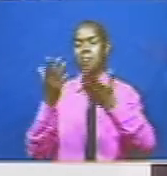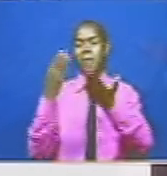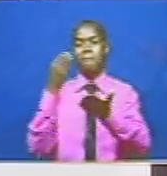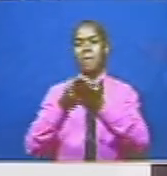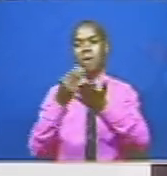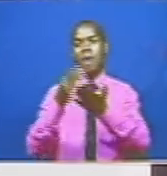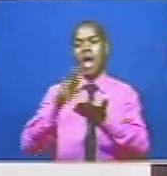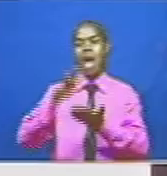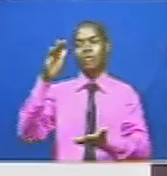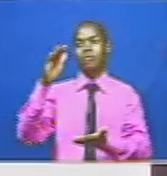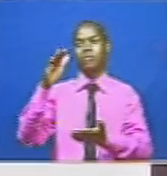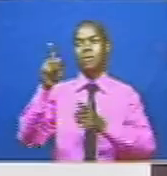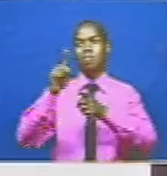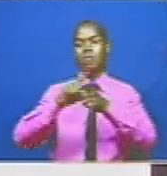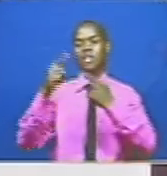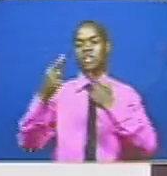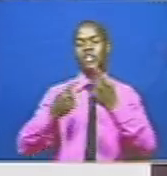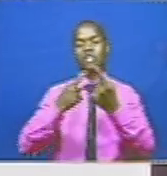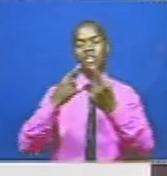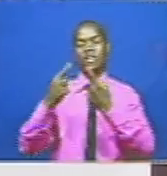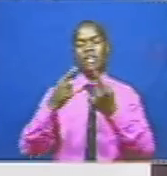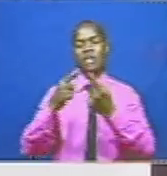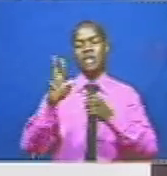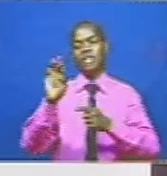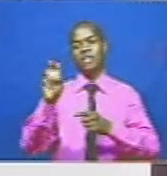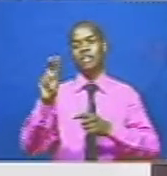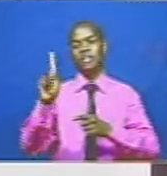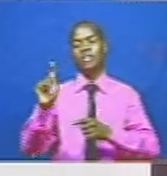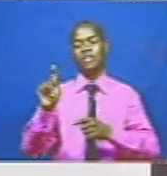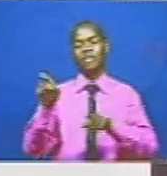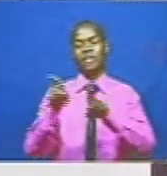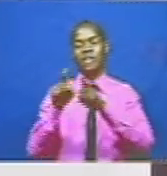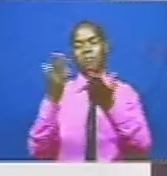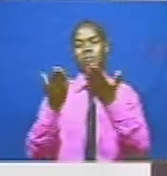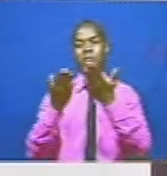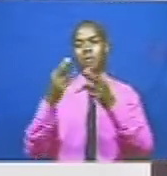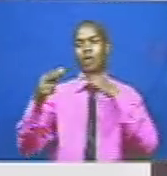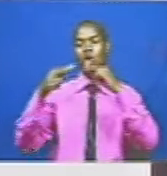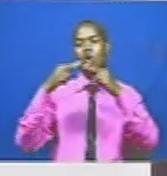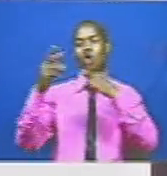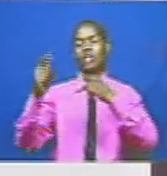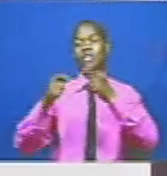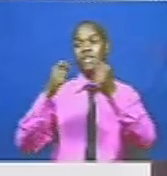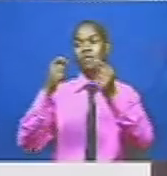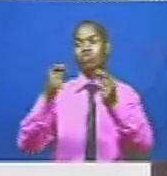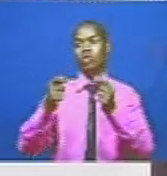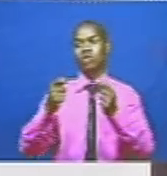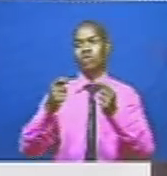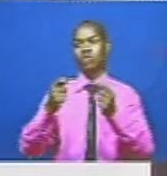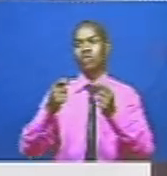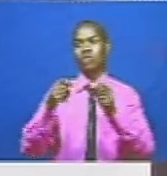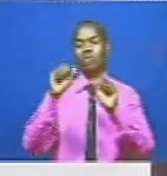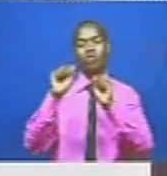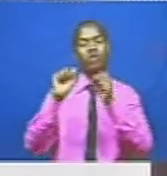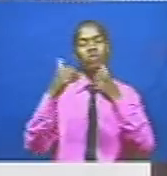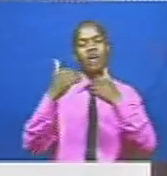if a tour operator is negotiating the rates for them, then package it from airlines, hotels, to transportation down on the ground, the package gets a